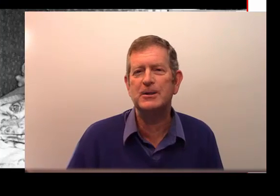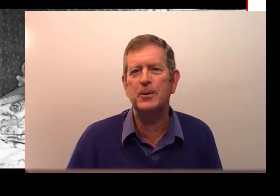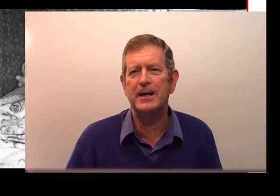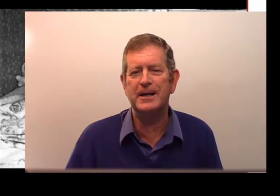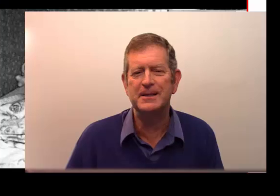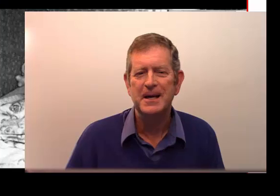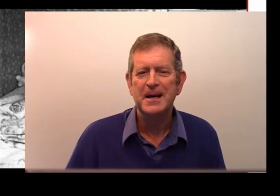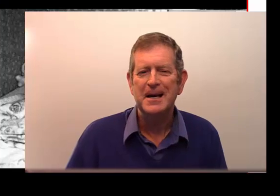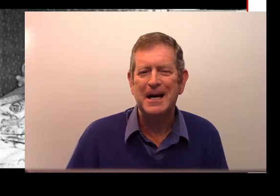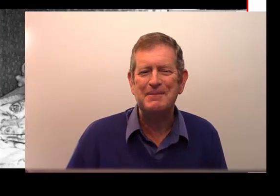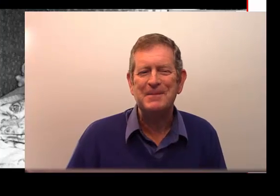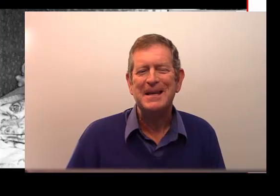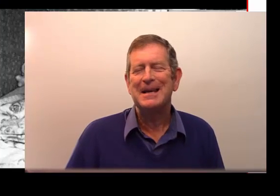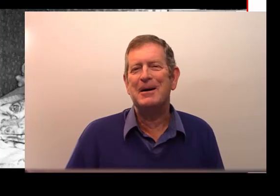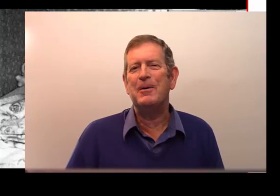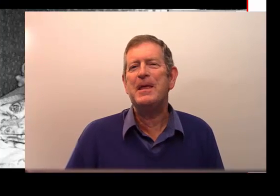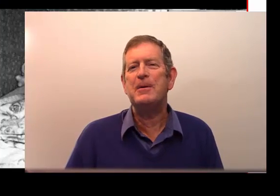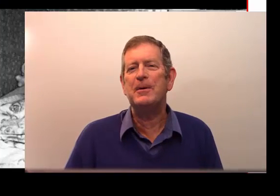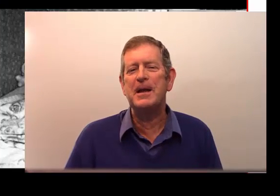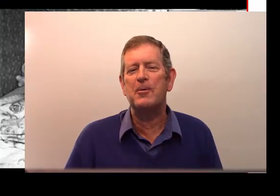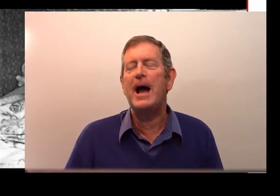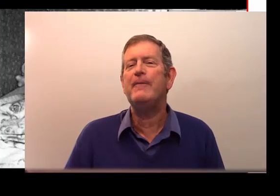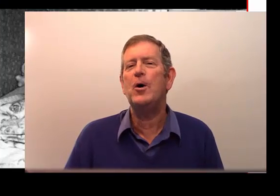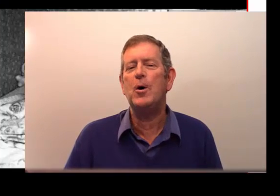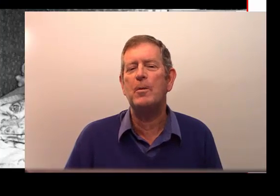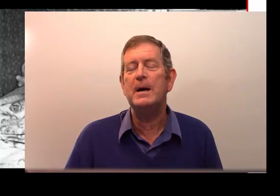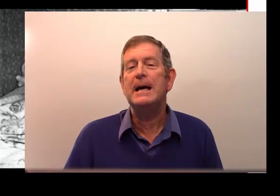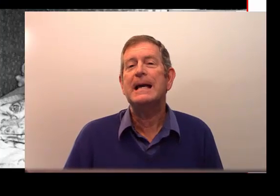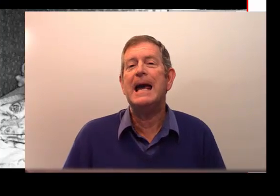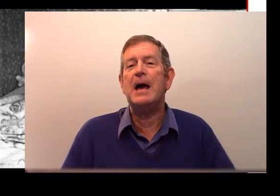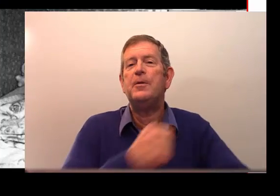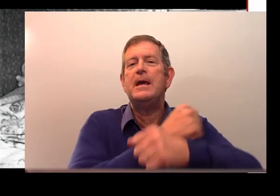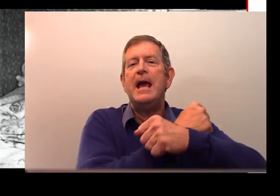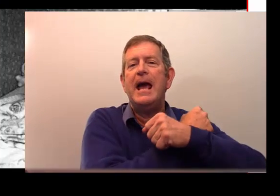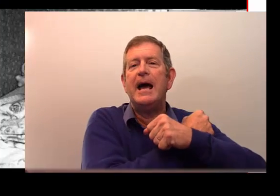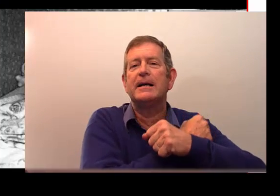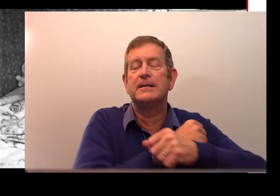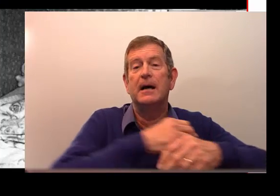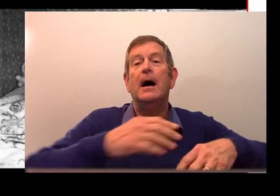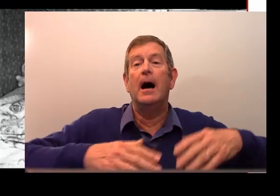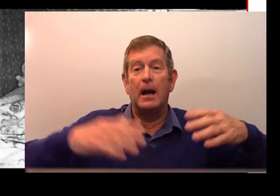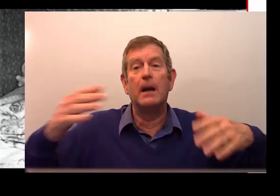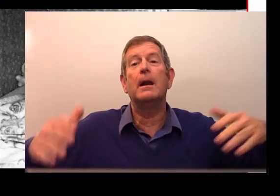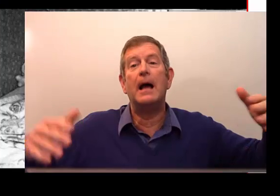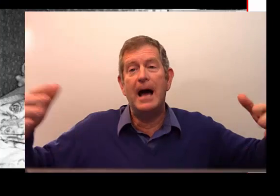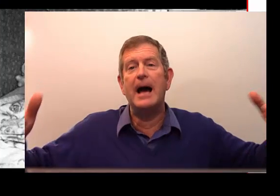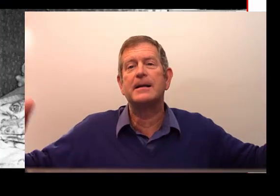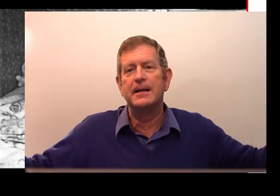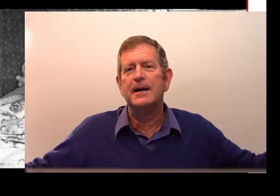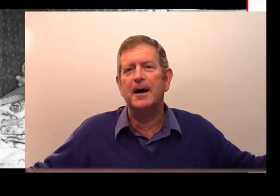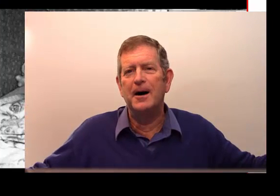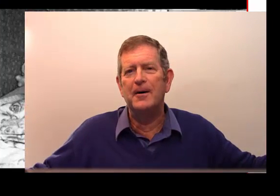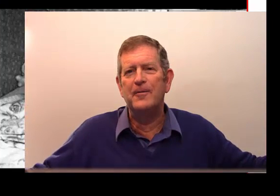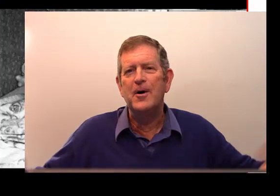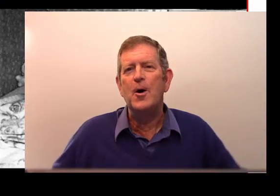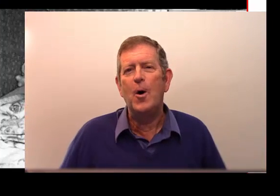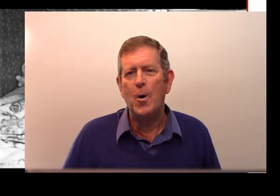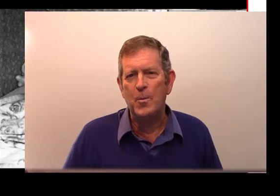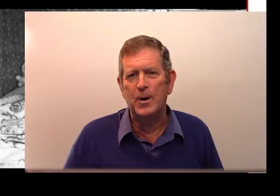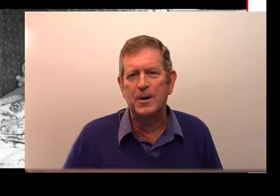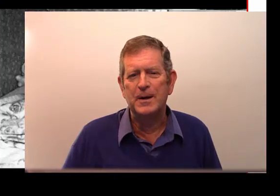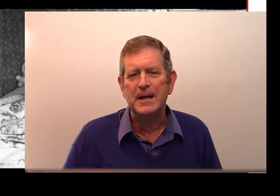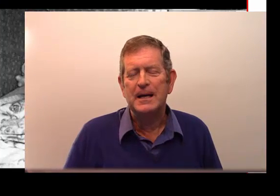cruel, but that's the way it is. When they arrive home, Kathy has a lot